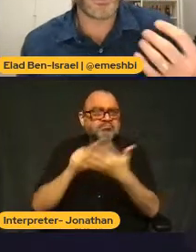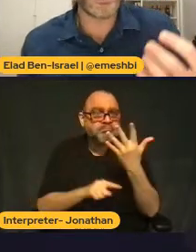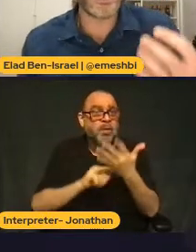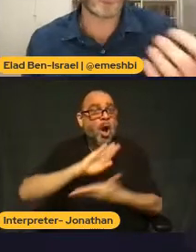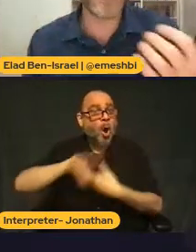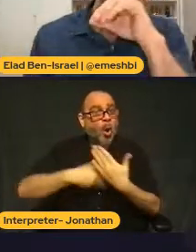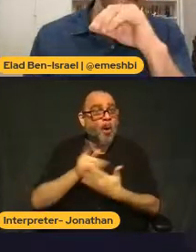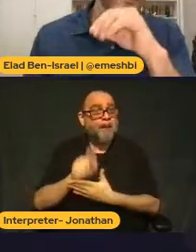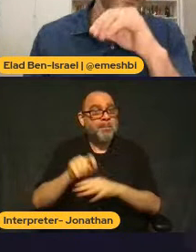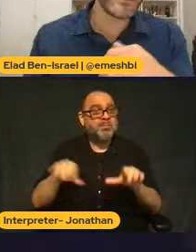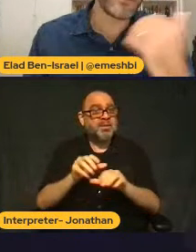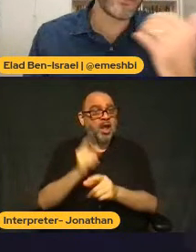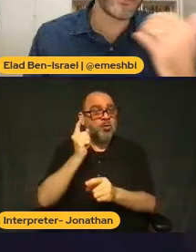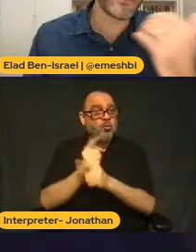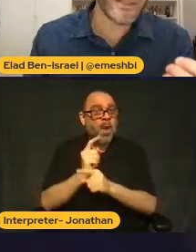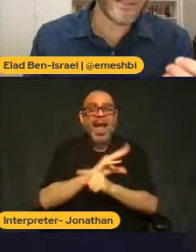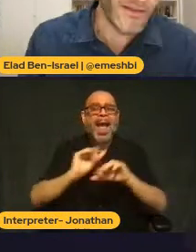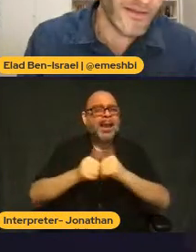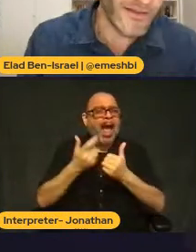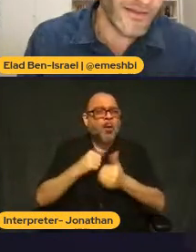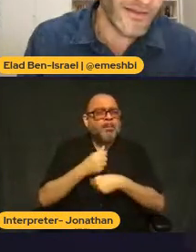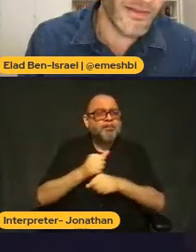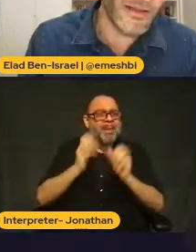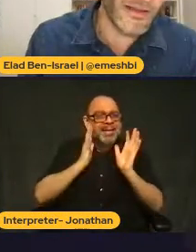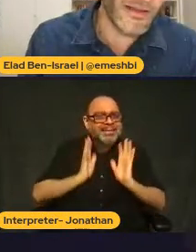it's the decision making. And so the